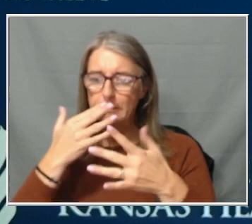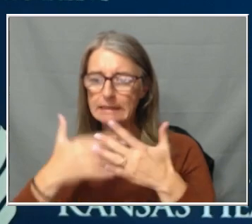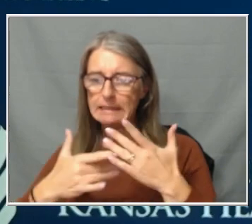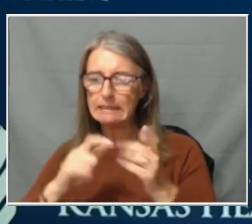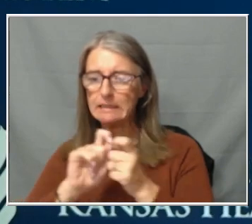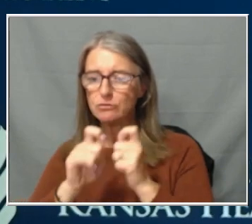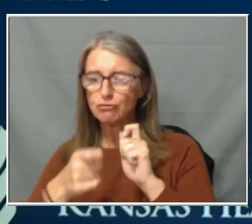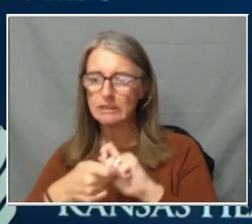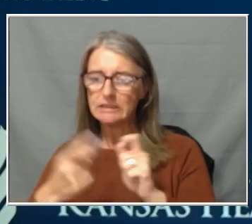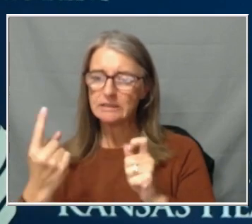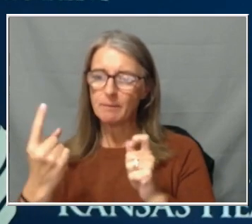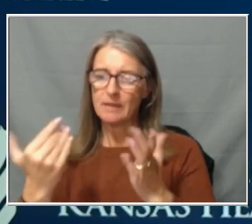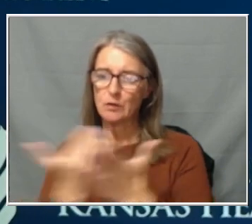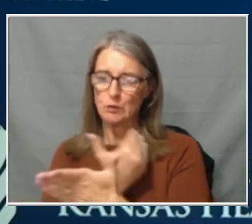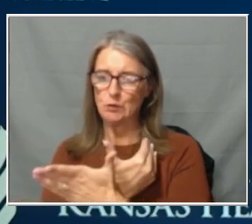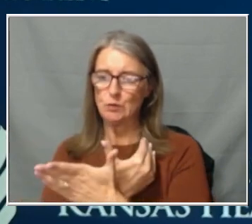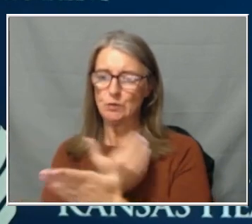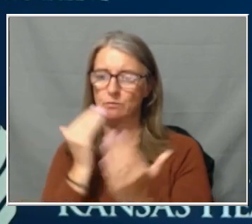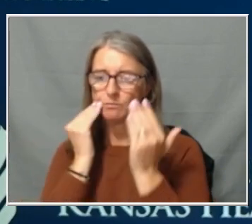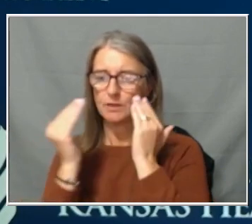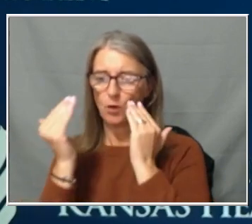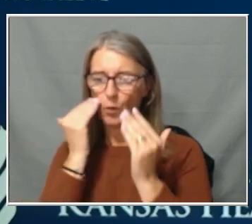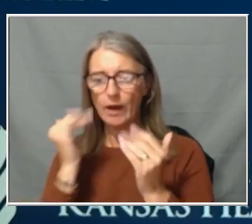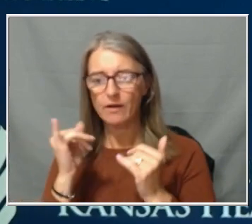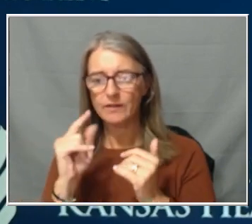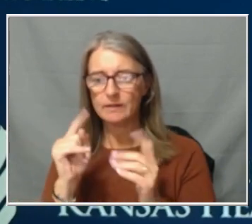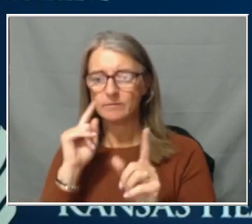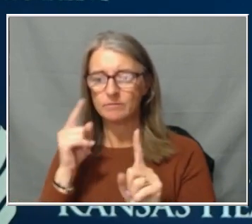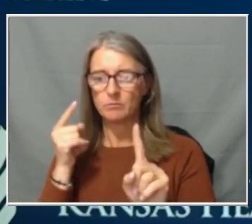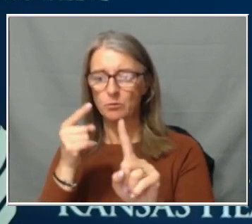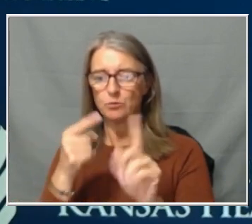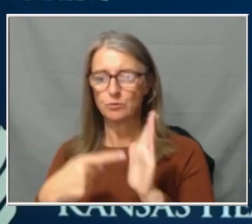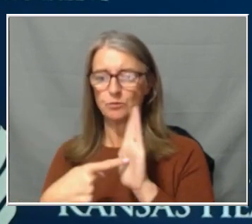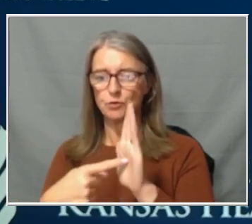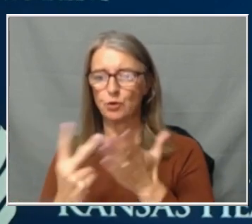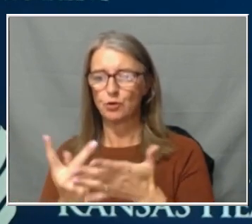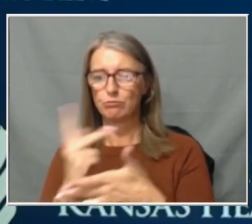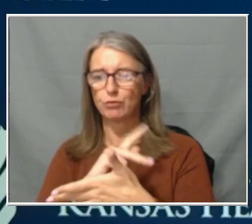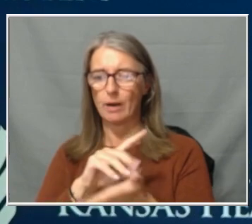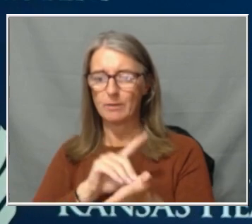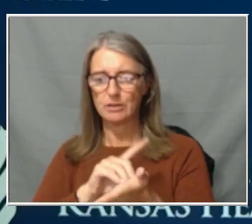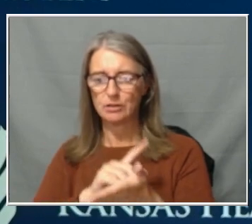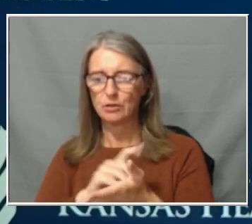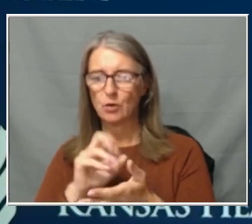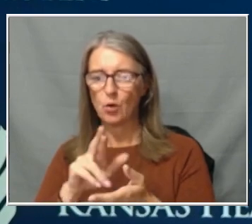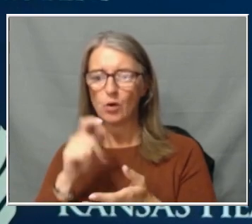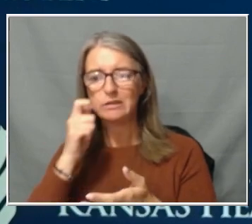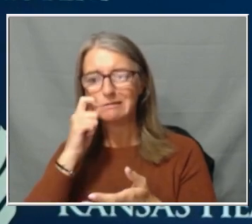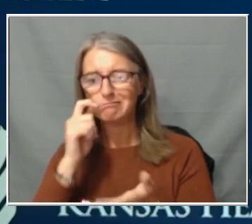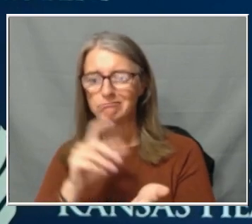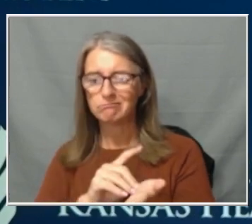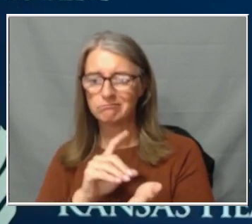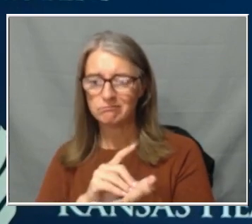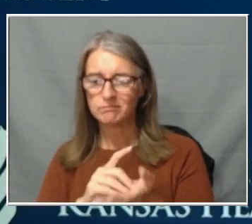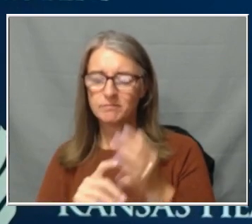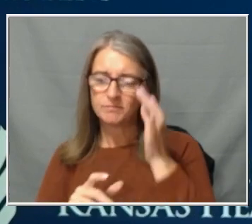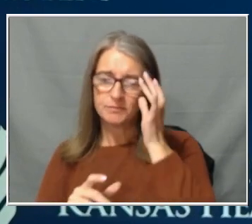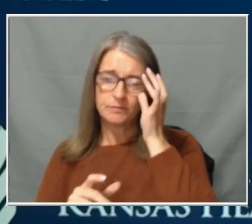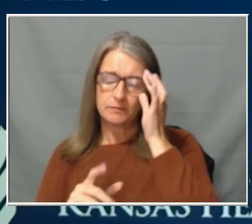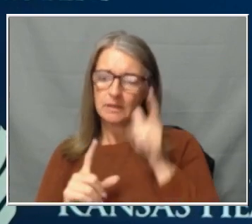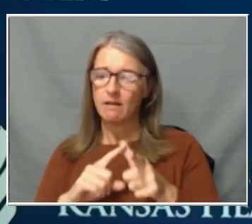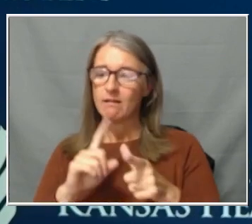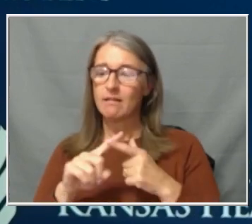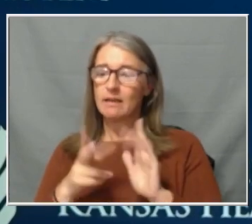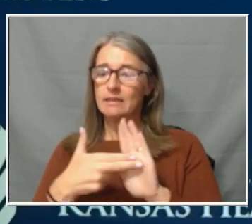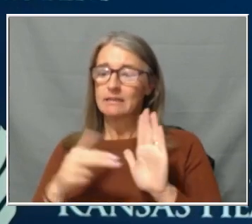that's new, to be really aware of that and then point that out to their primary care practitioner or to their dermatologist. once the diagnosis